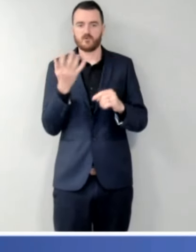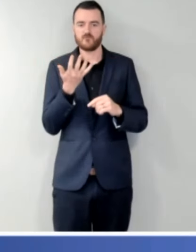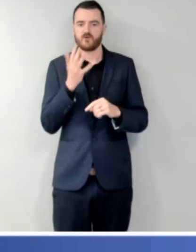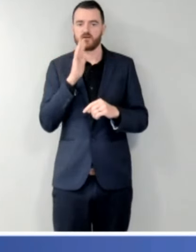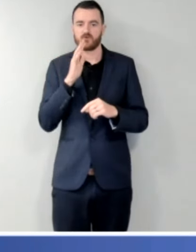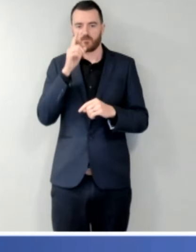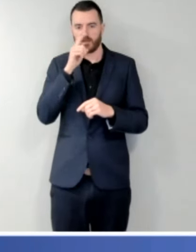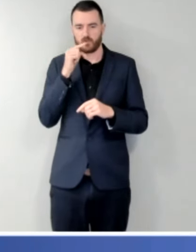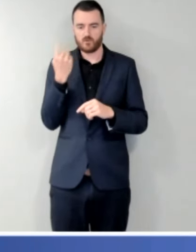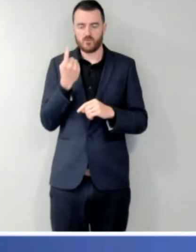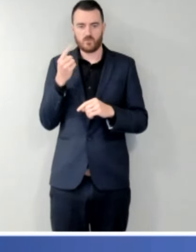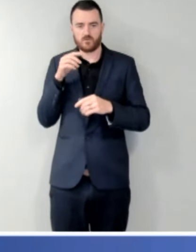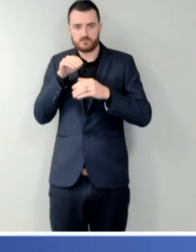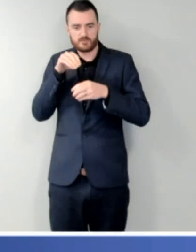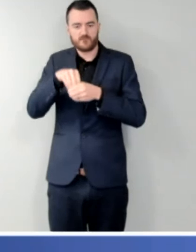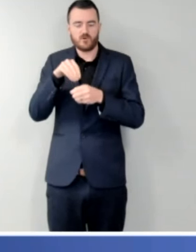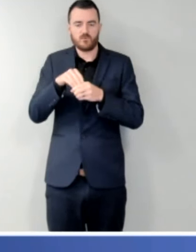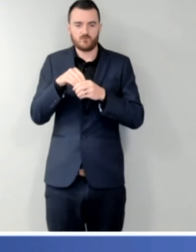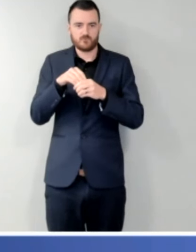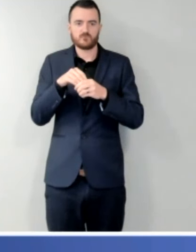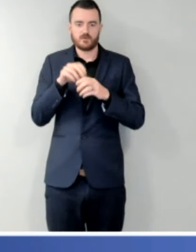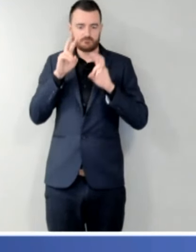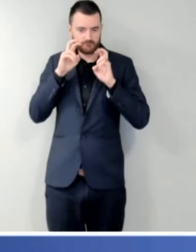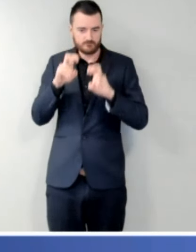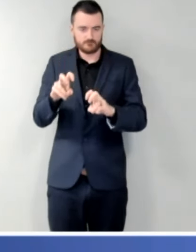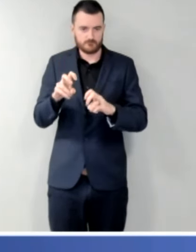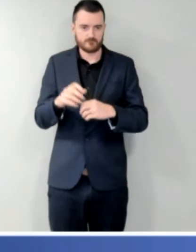have been part of this unprecedented operation.